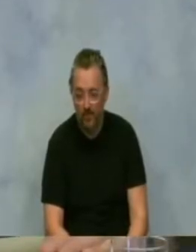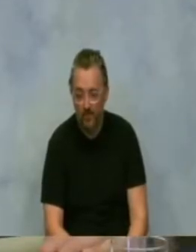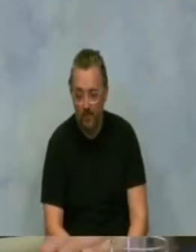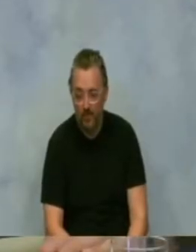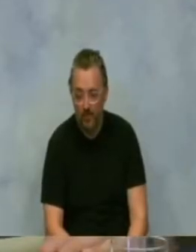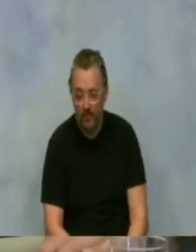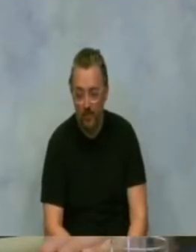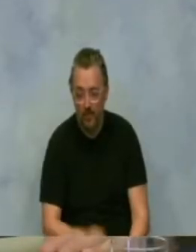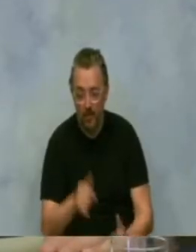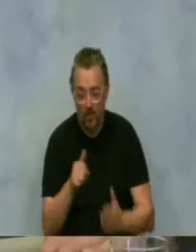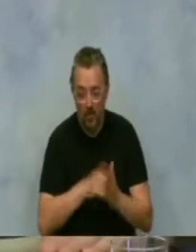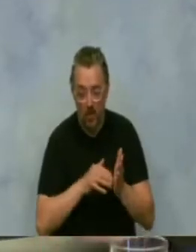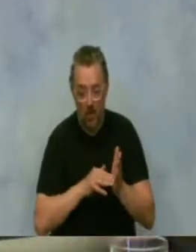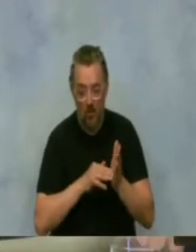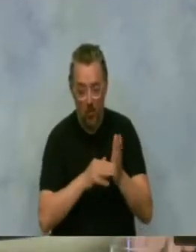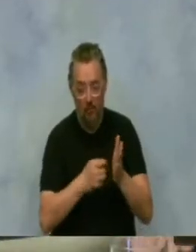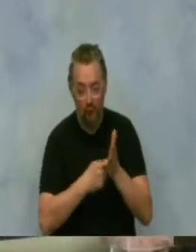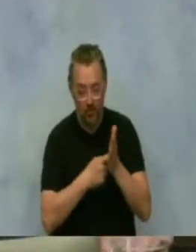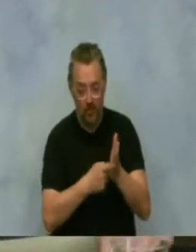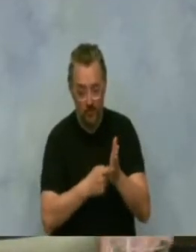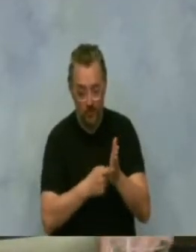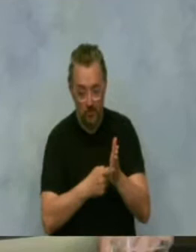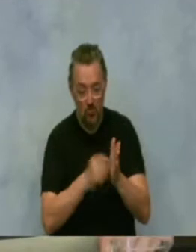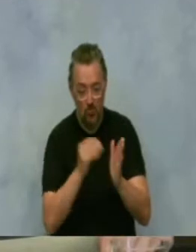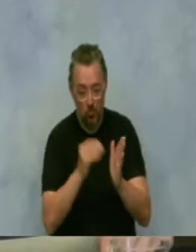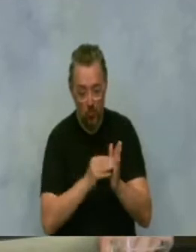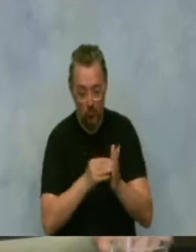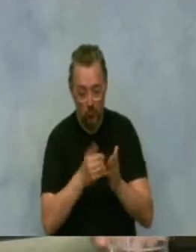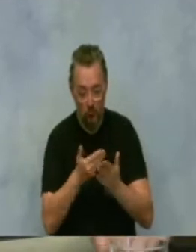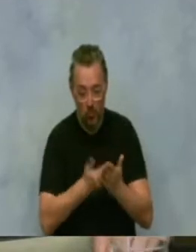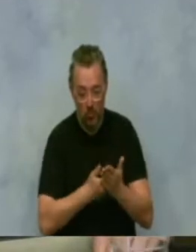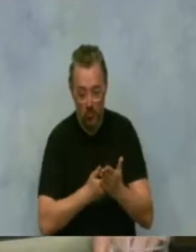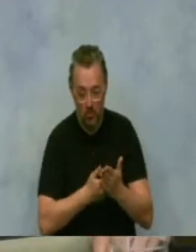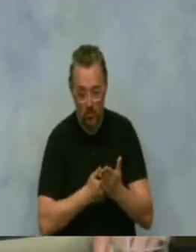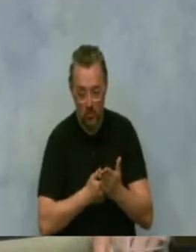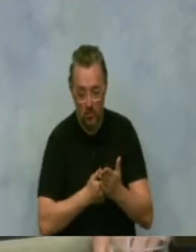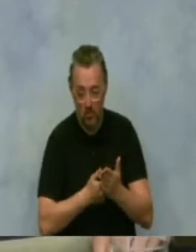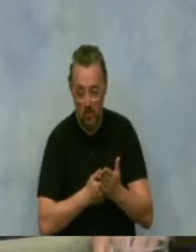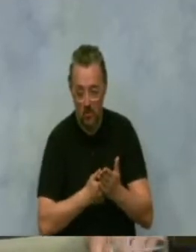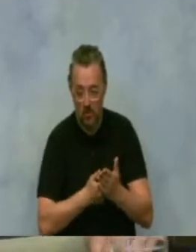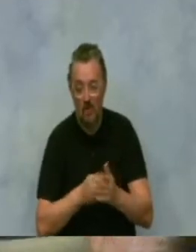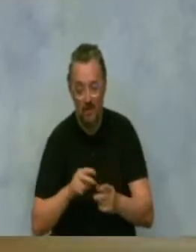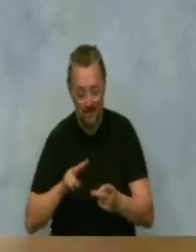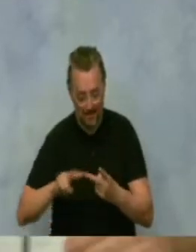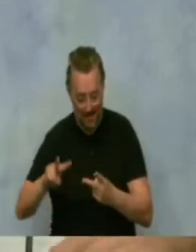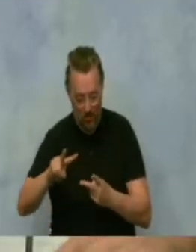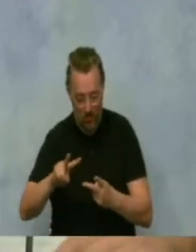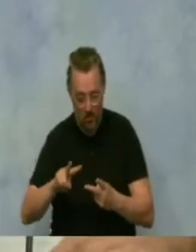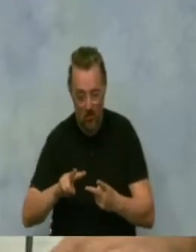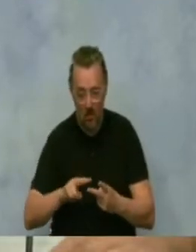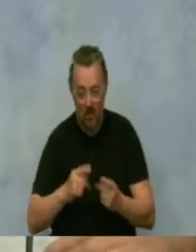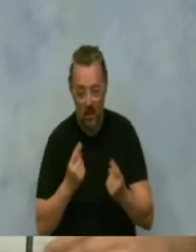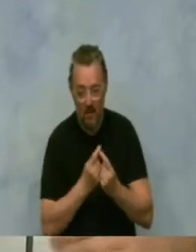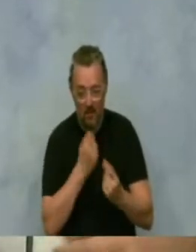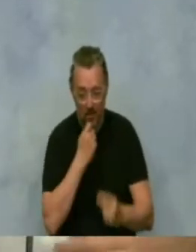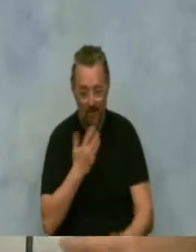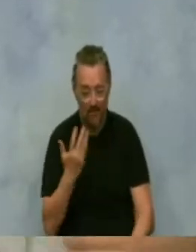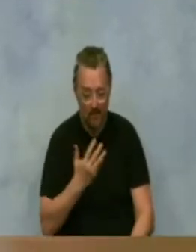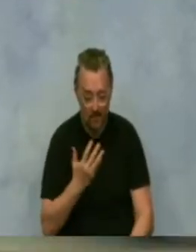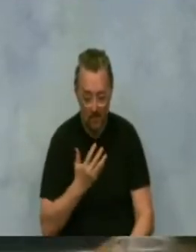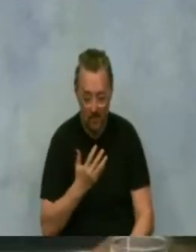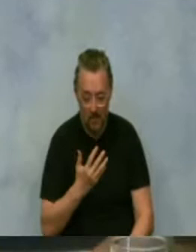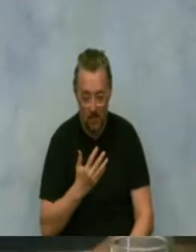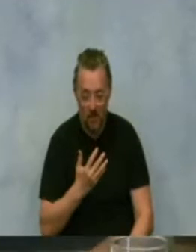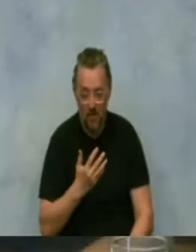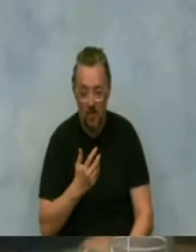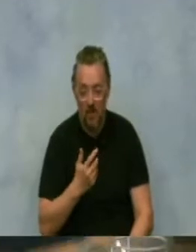I'll move that recommendation to note this report. I'll second that. Thank you. Item 15, Housing